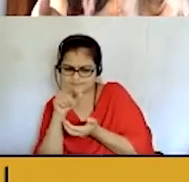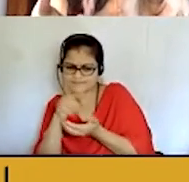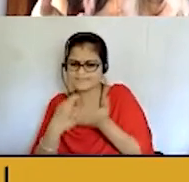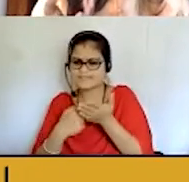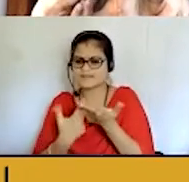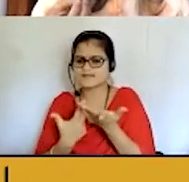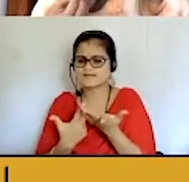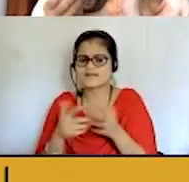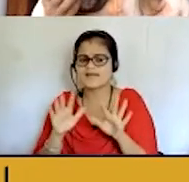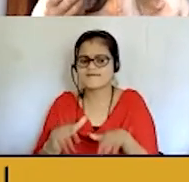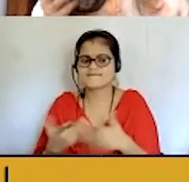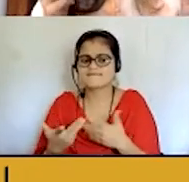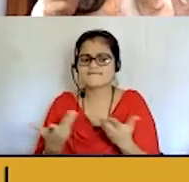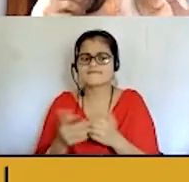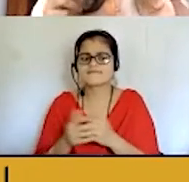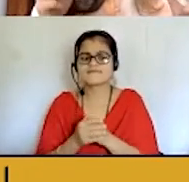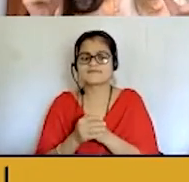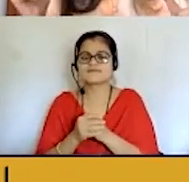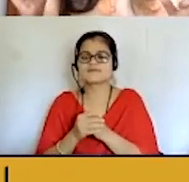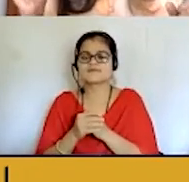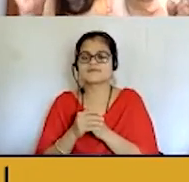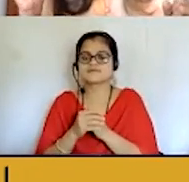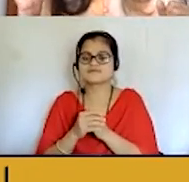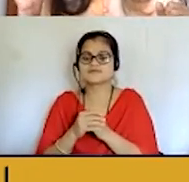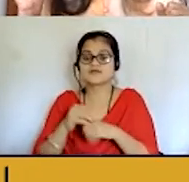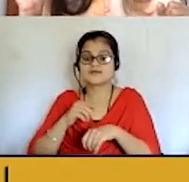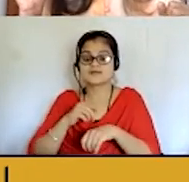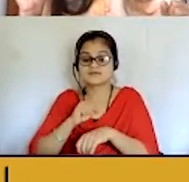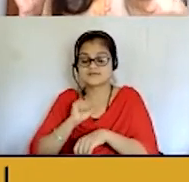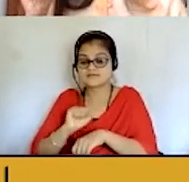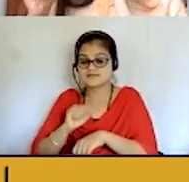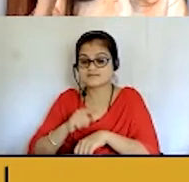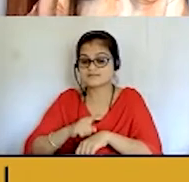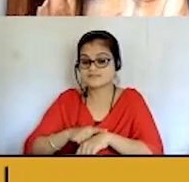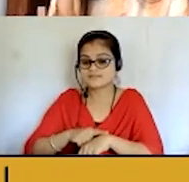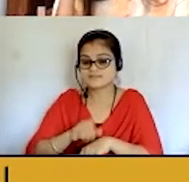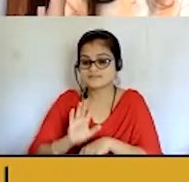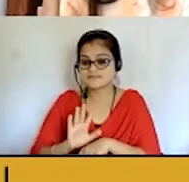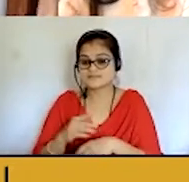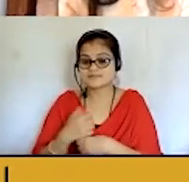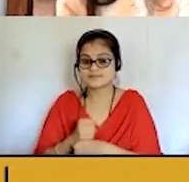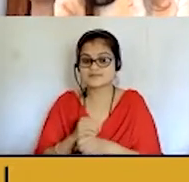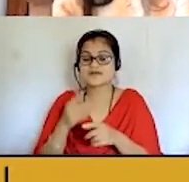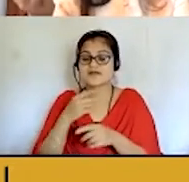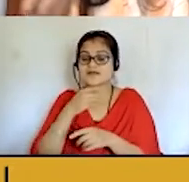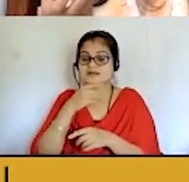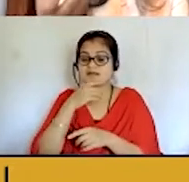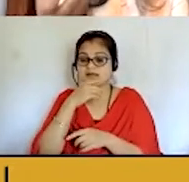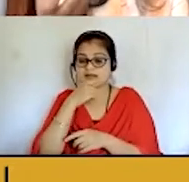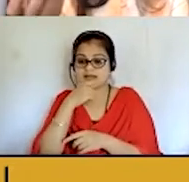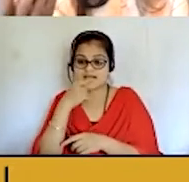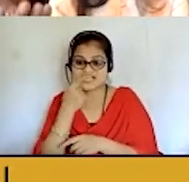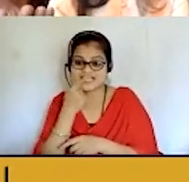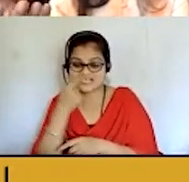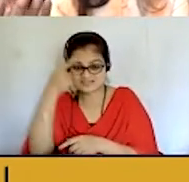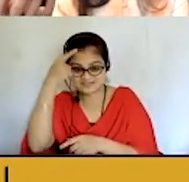relationships, personal spaces and time. He worked mainly in black and white because the